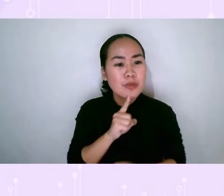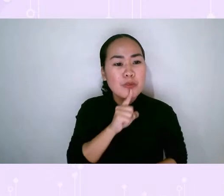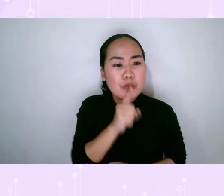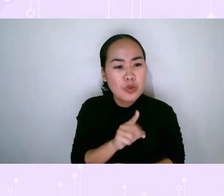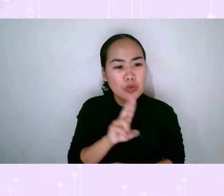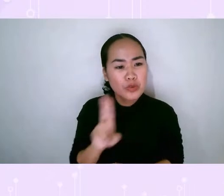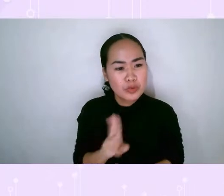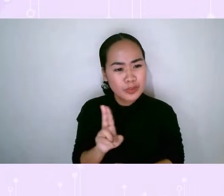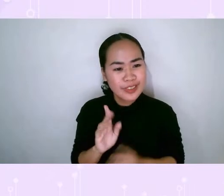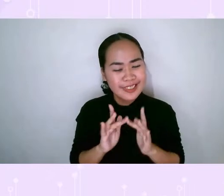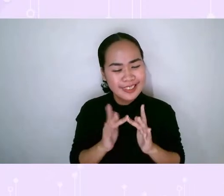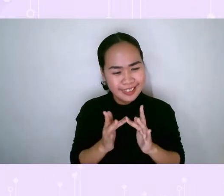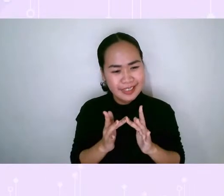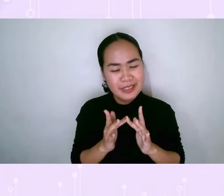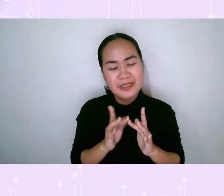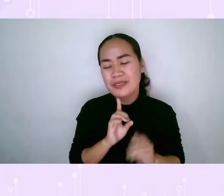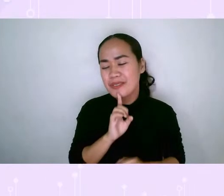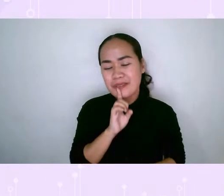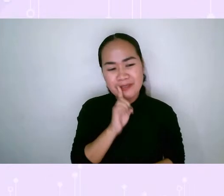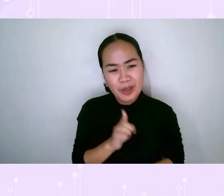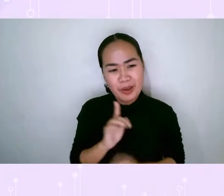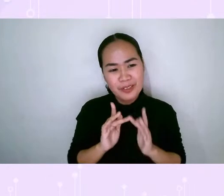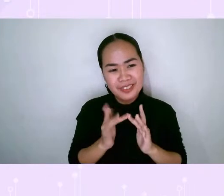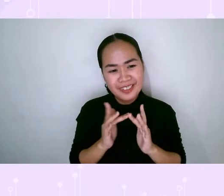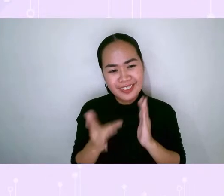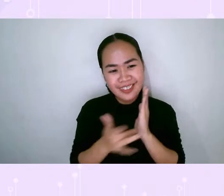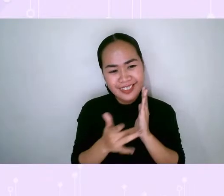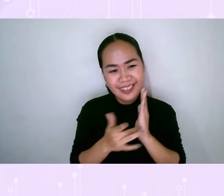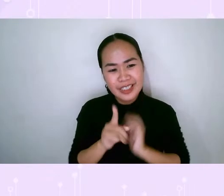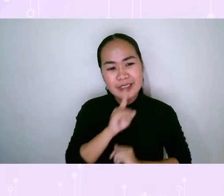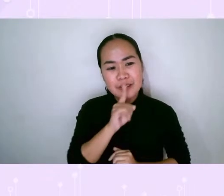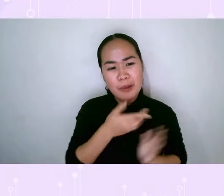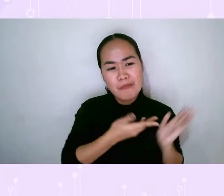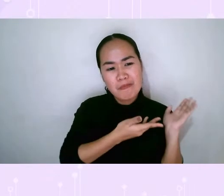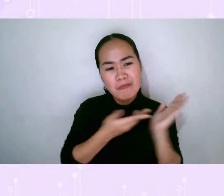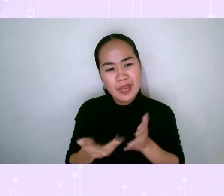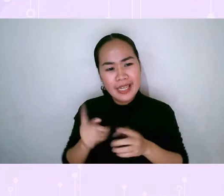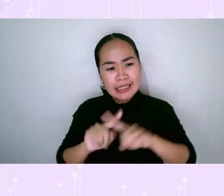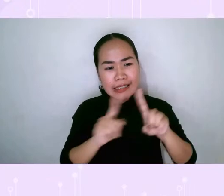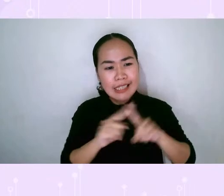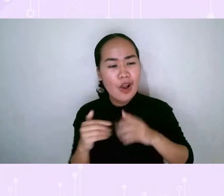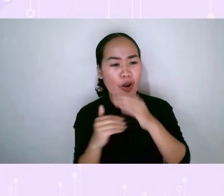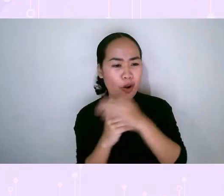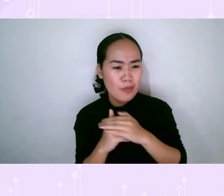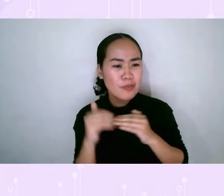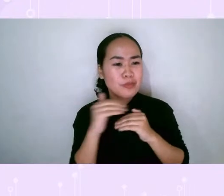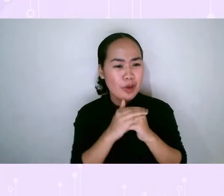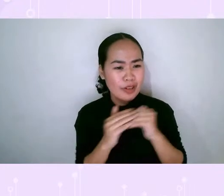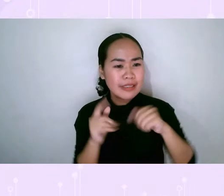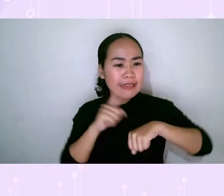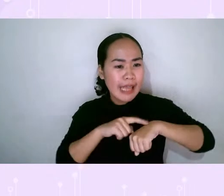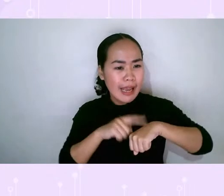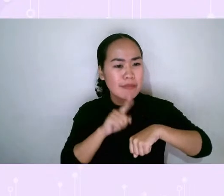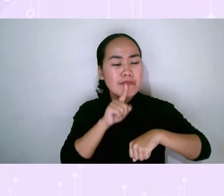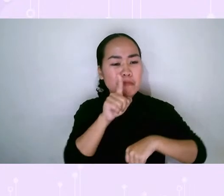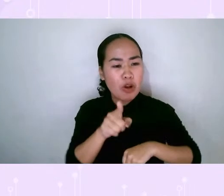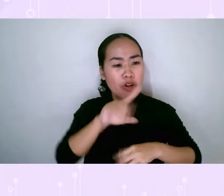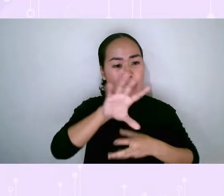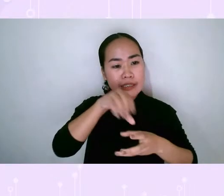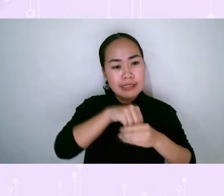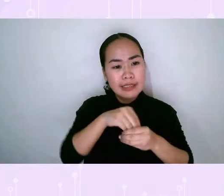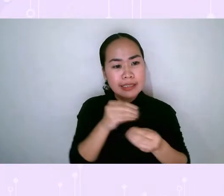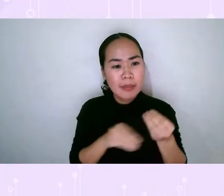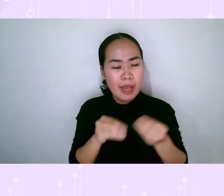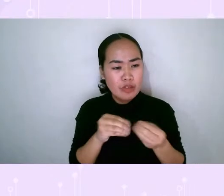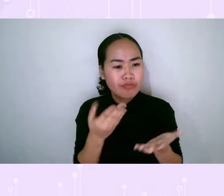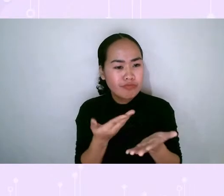technology. Indeed, digital technologies have brought convenience in many ways. It contributed to economic growth. It has